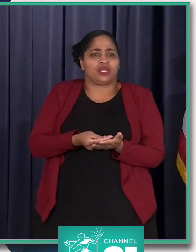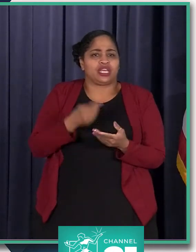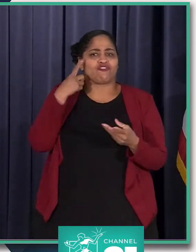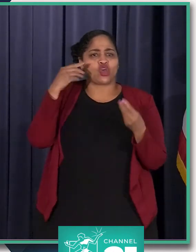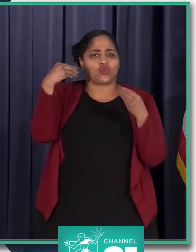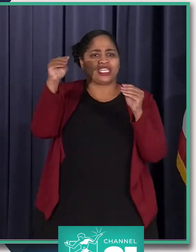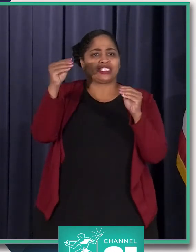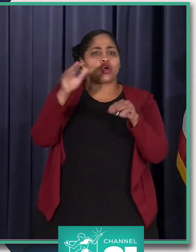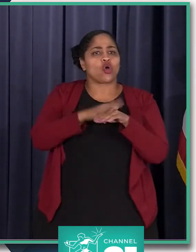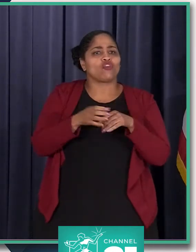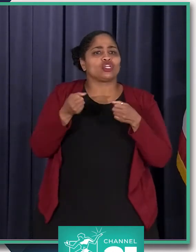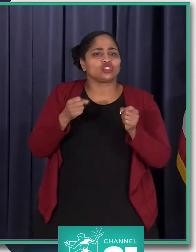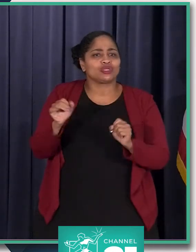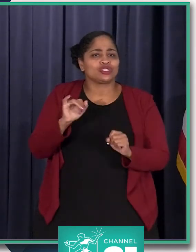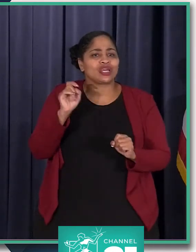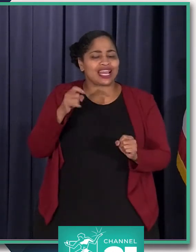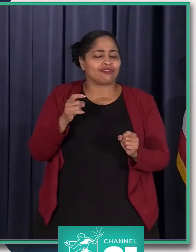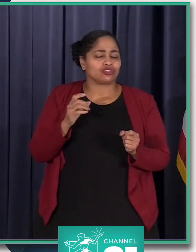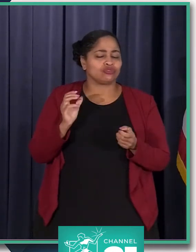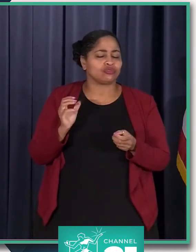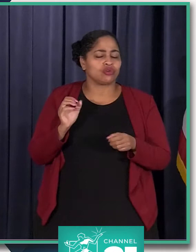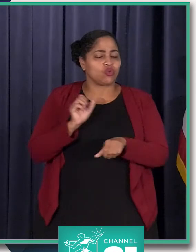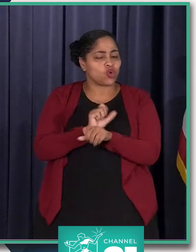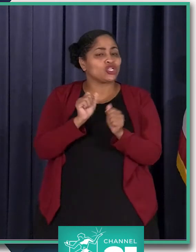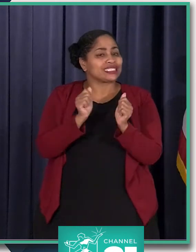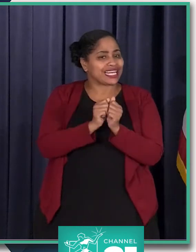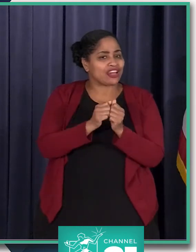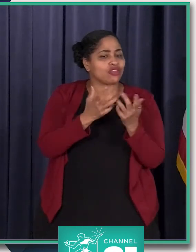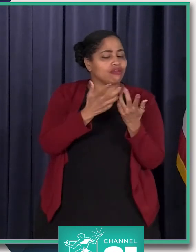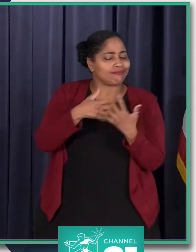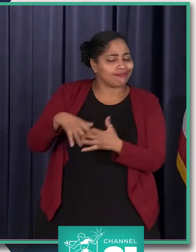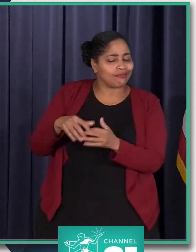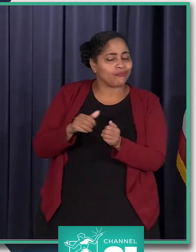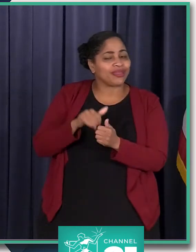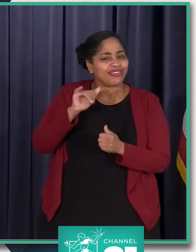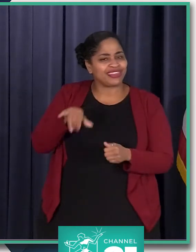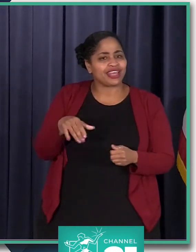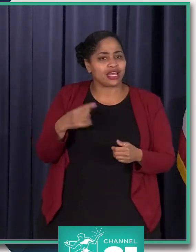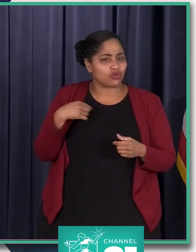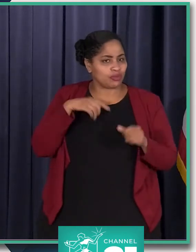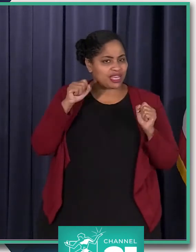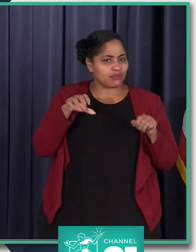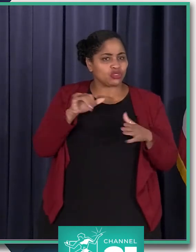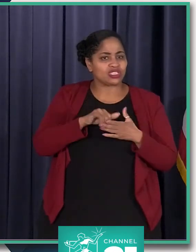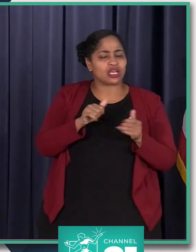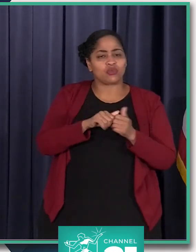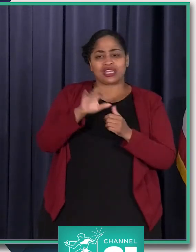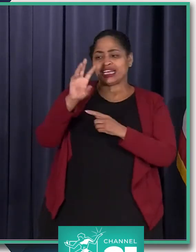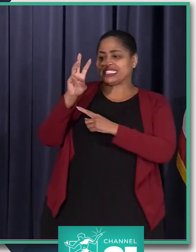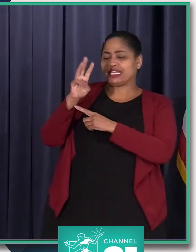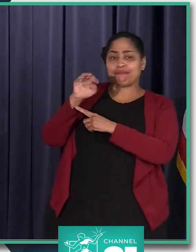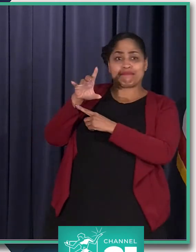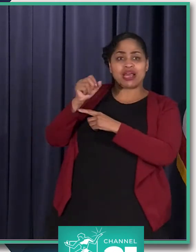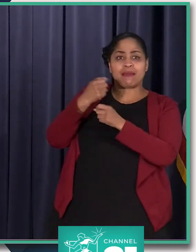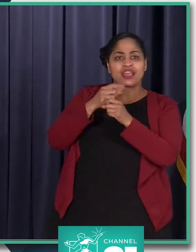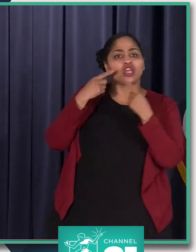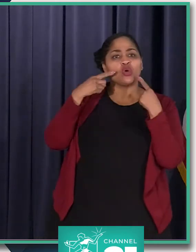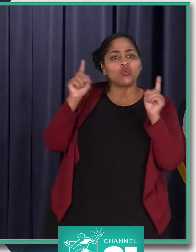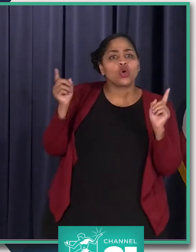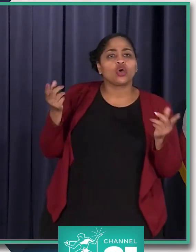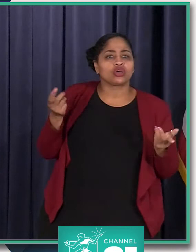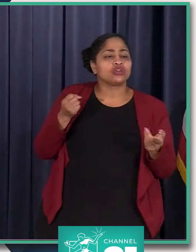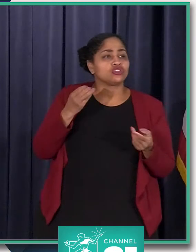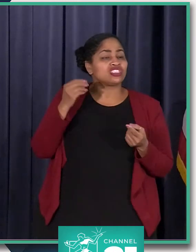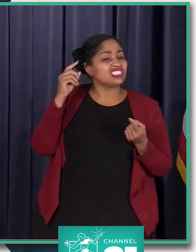that are on the street. We have to coordinate those things. We've been able to coordinate it even in places like McNichols to make it work. So until we get